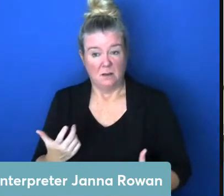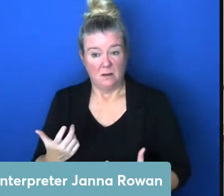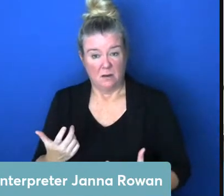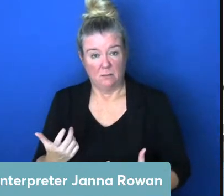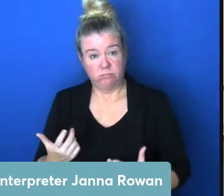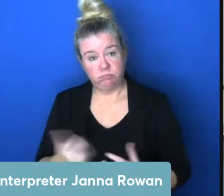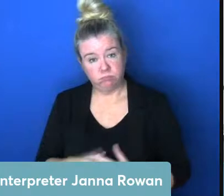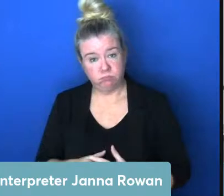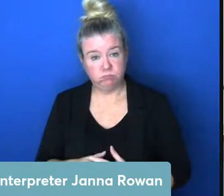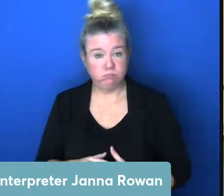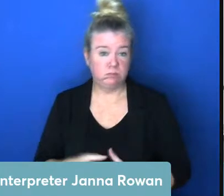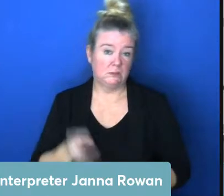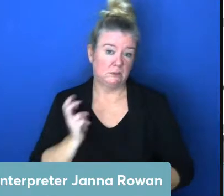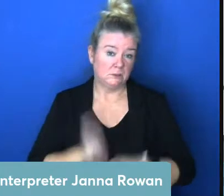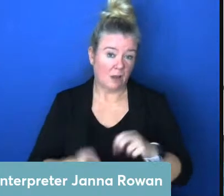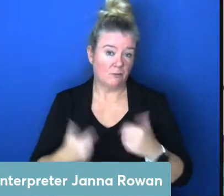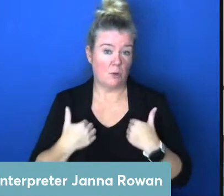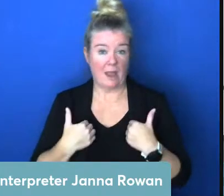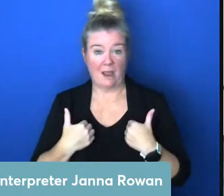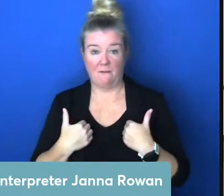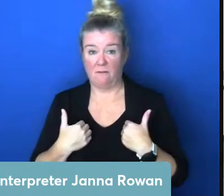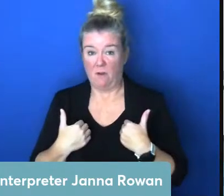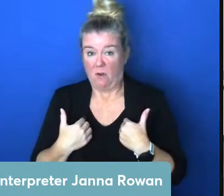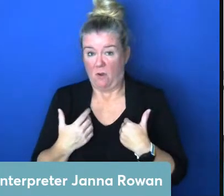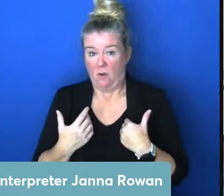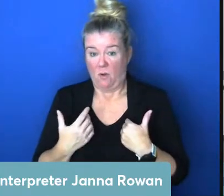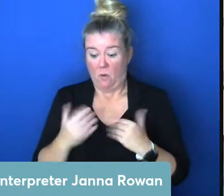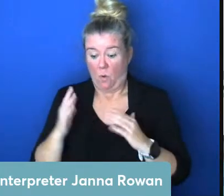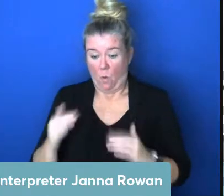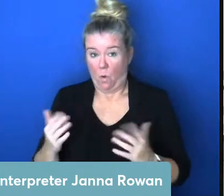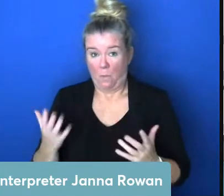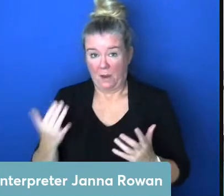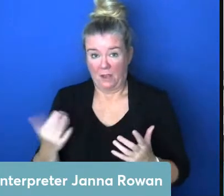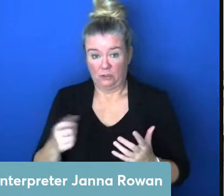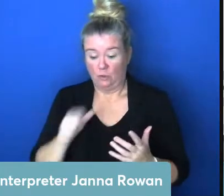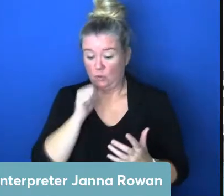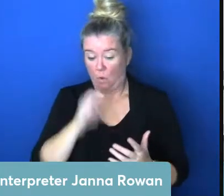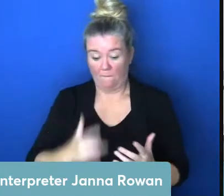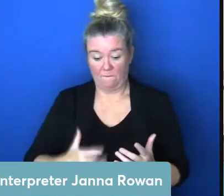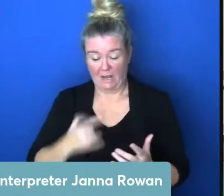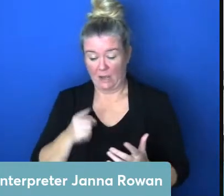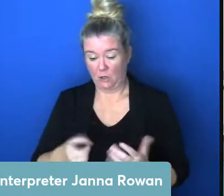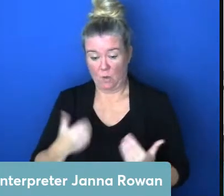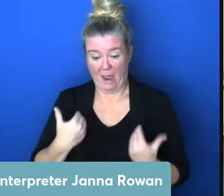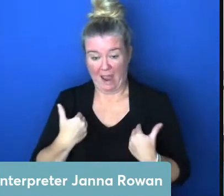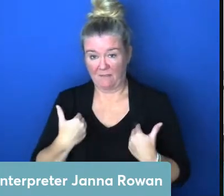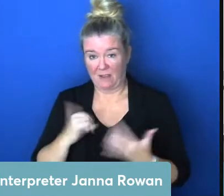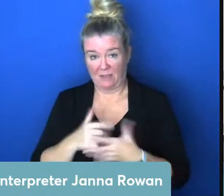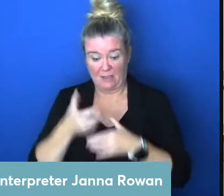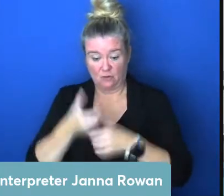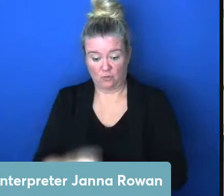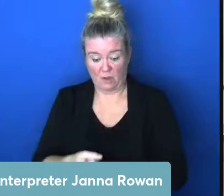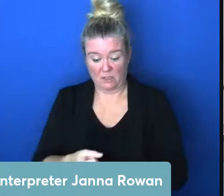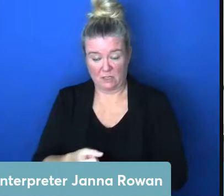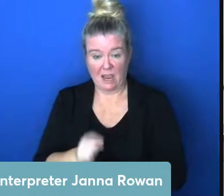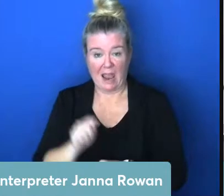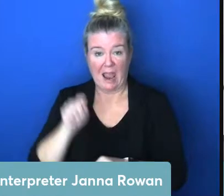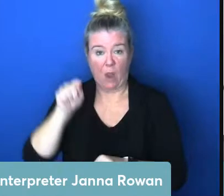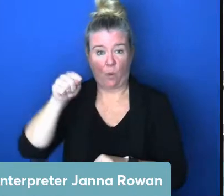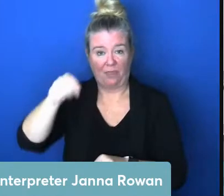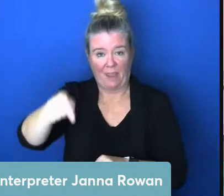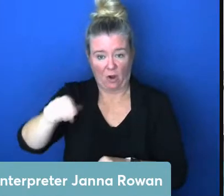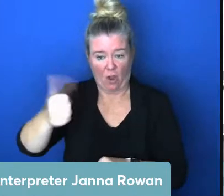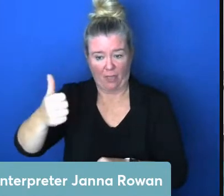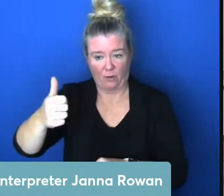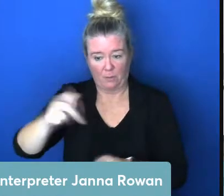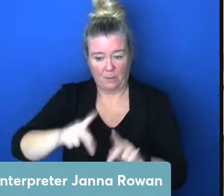it's hard to have hope because you're not feeling like you're having that trust on the other side of the table for